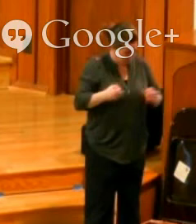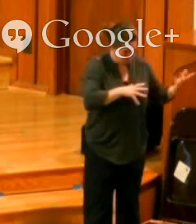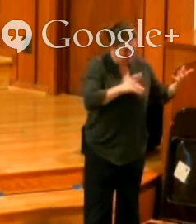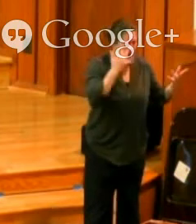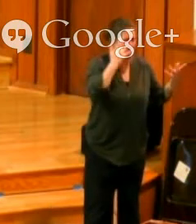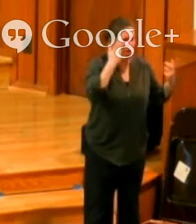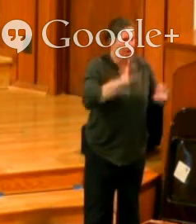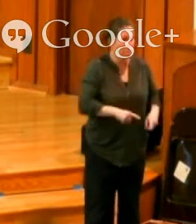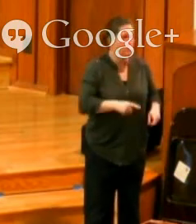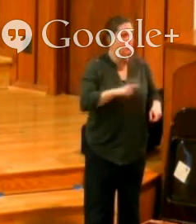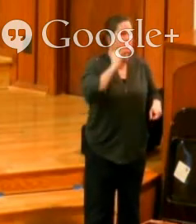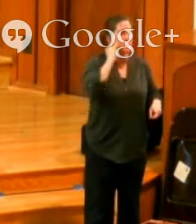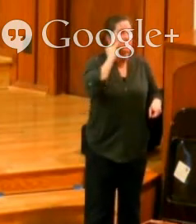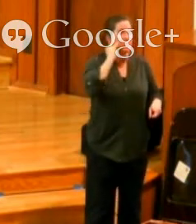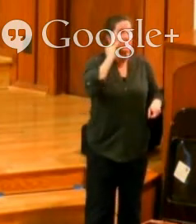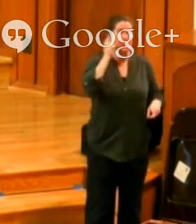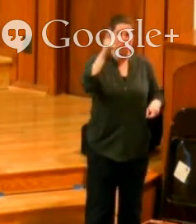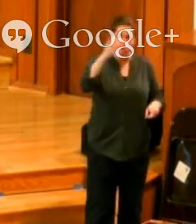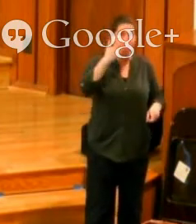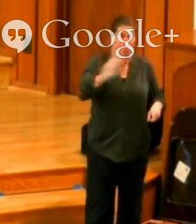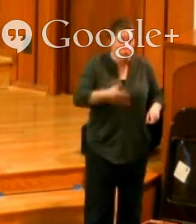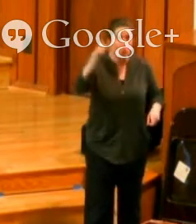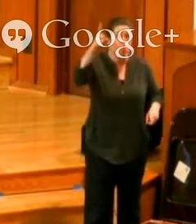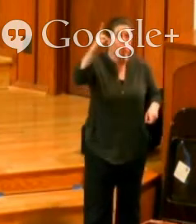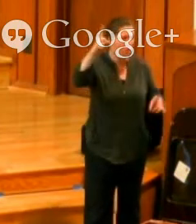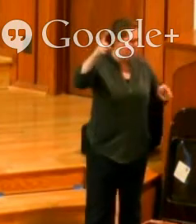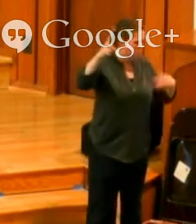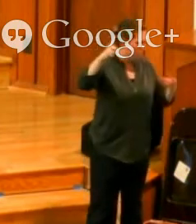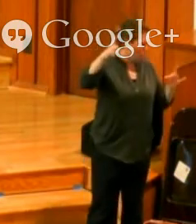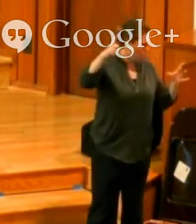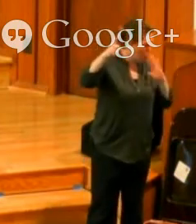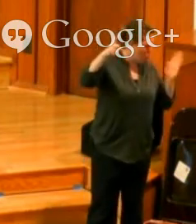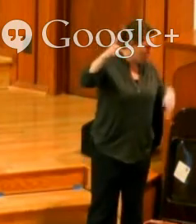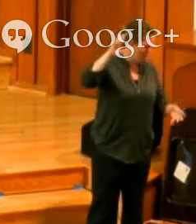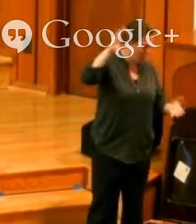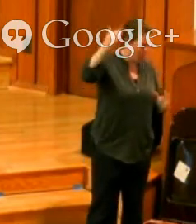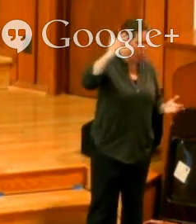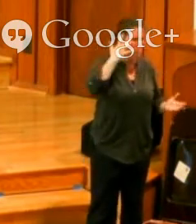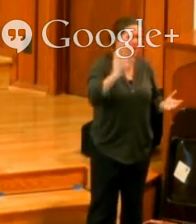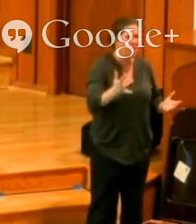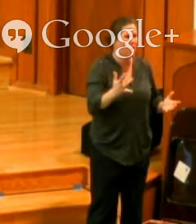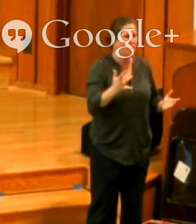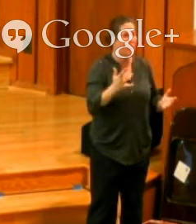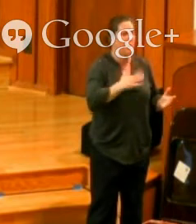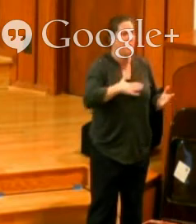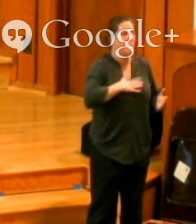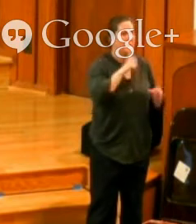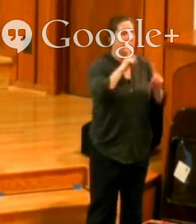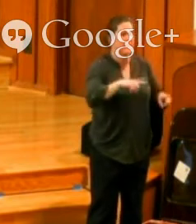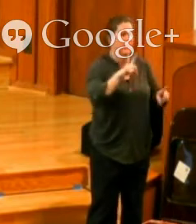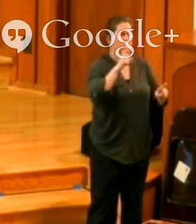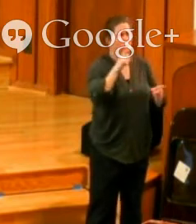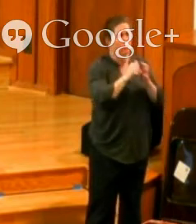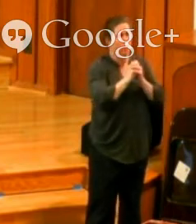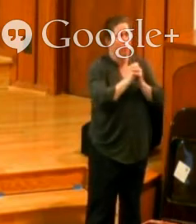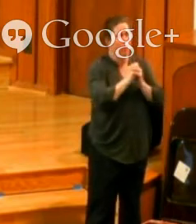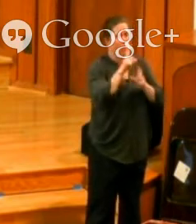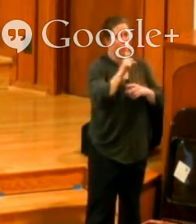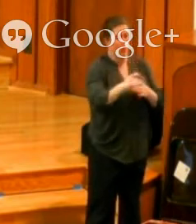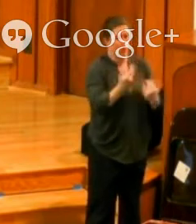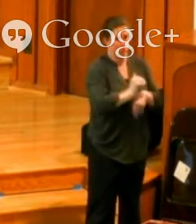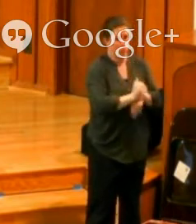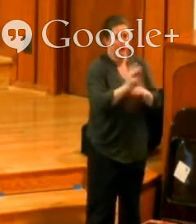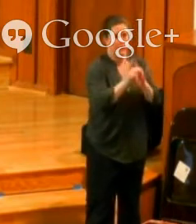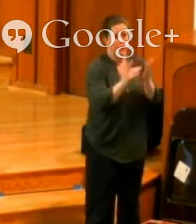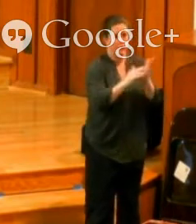you are so good, then why is the world so bad? Please answer our question tonight, we pray in Jesus' name. Amen. Have you ever